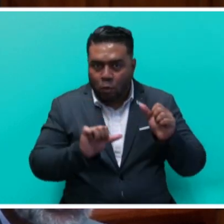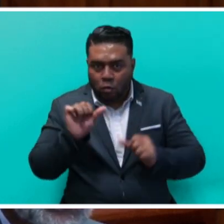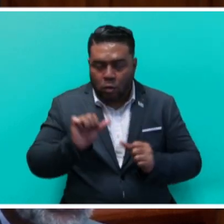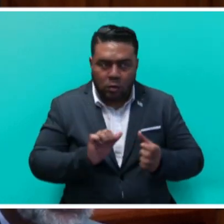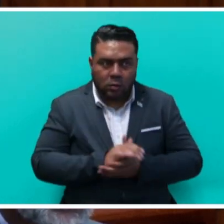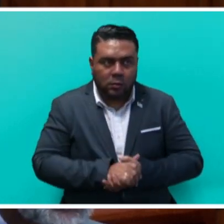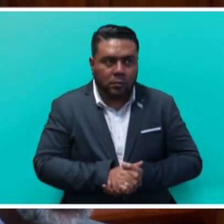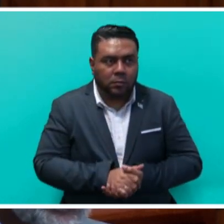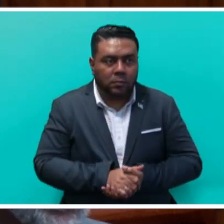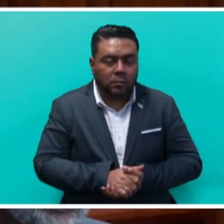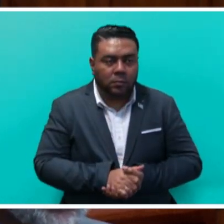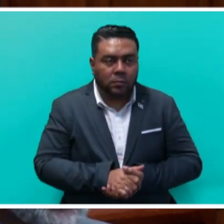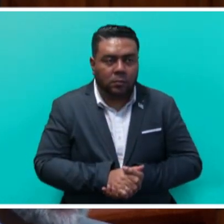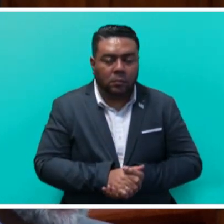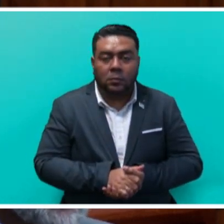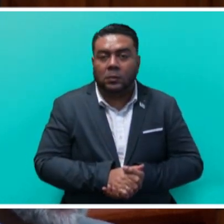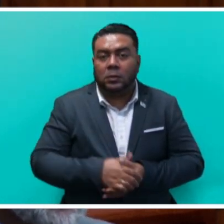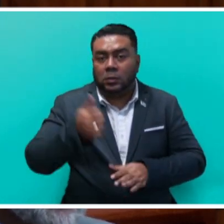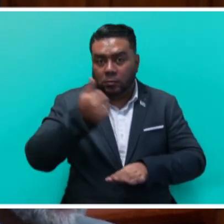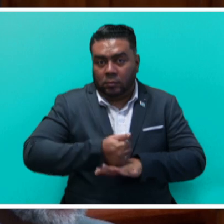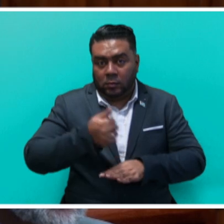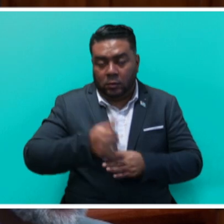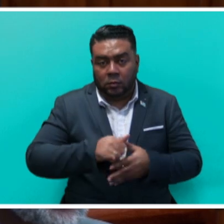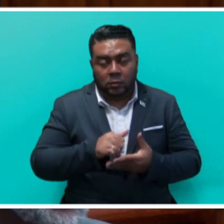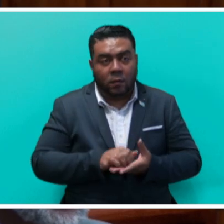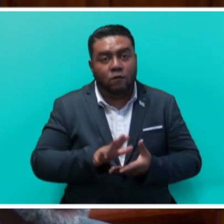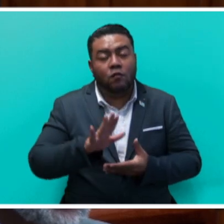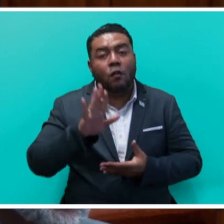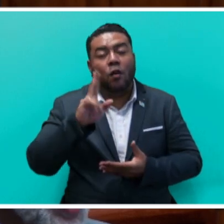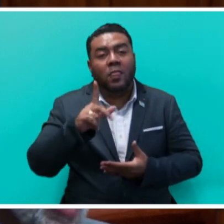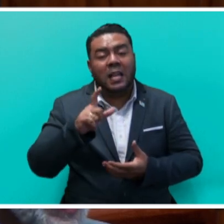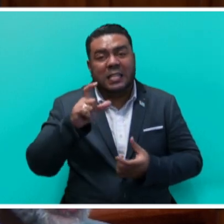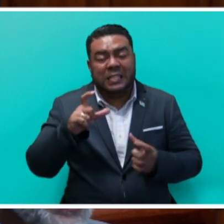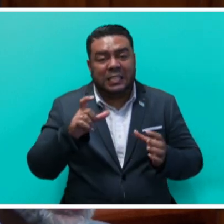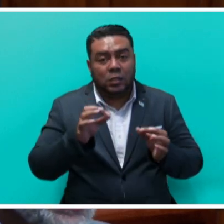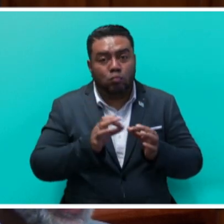Mr. Speaker, sir, Cabinet endorsement for the CBU program had expired in